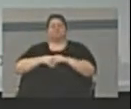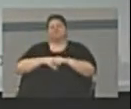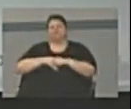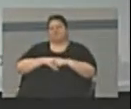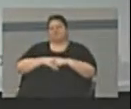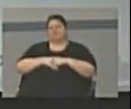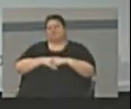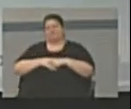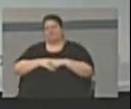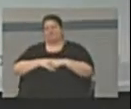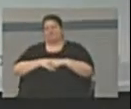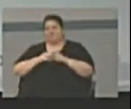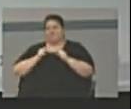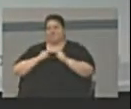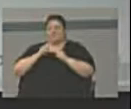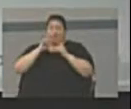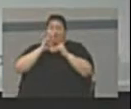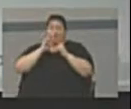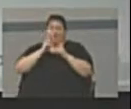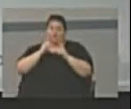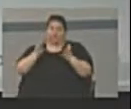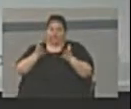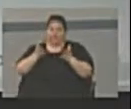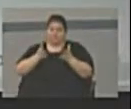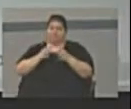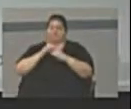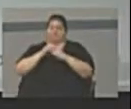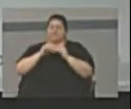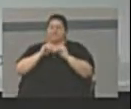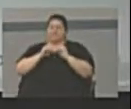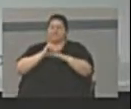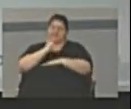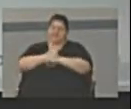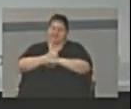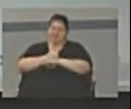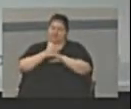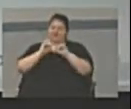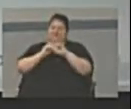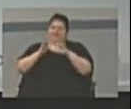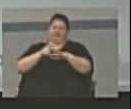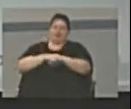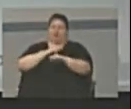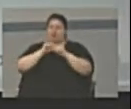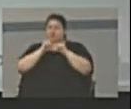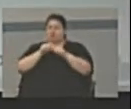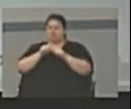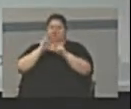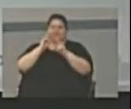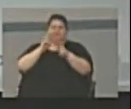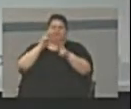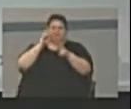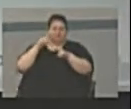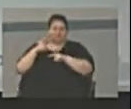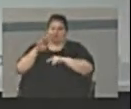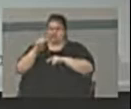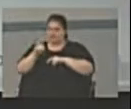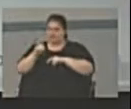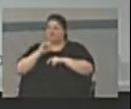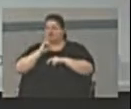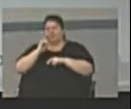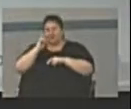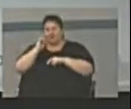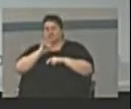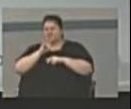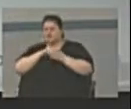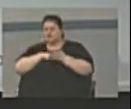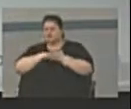So our major goals for this project are to establish a clear long-term vision for Prince George's County. We thought that was really lacking in the 2002 plan,